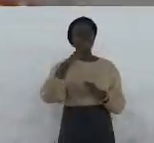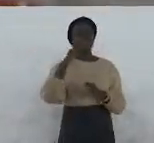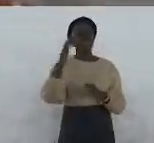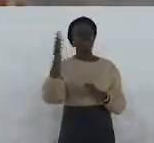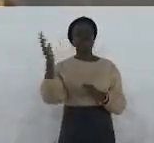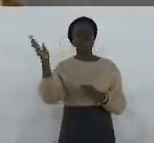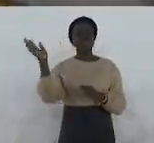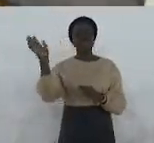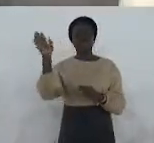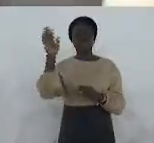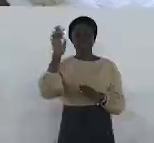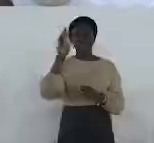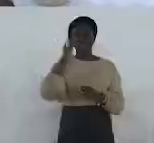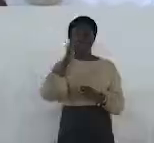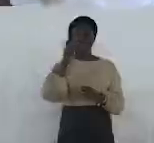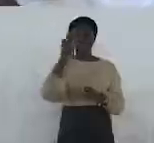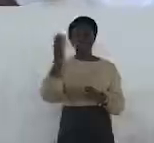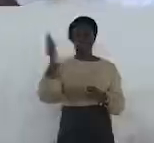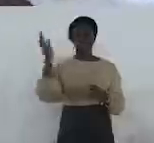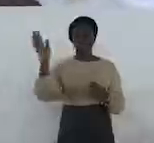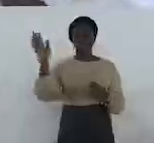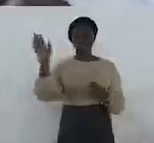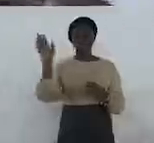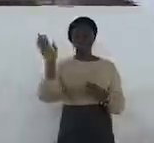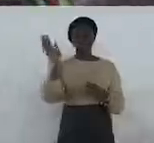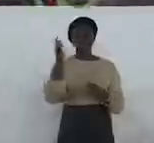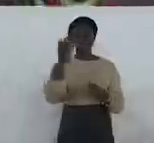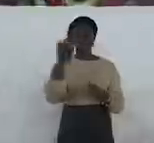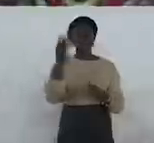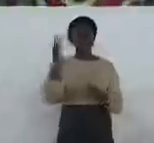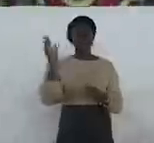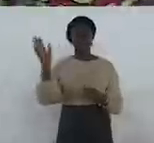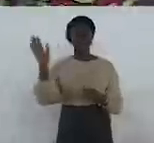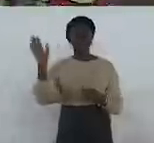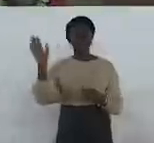ave come on somebody go ahead and wave your hands